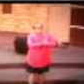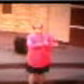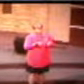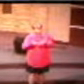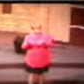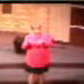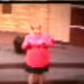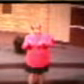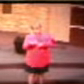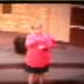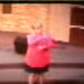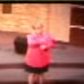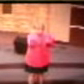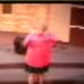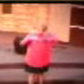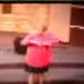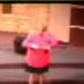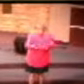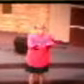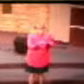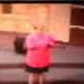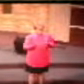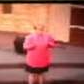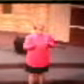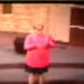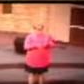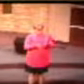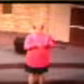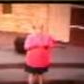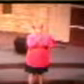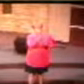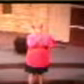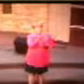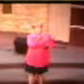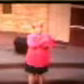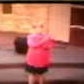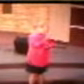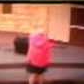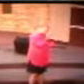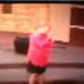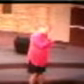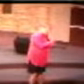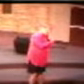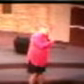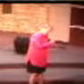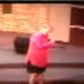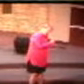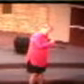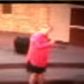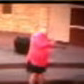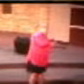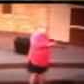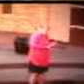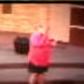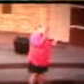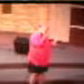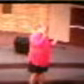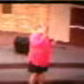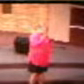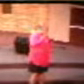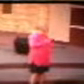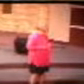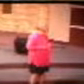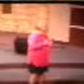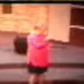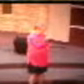You gather here and you take the bread and you break it and you say, "This is the body of Christ